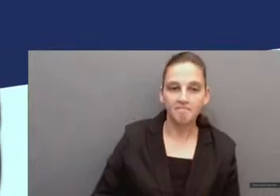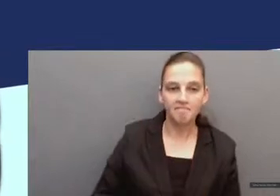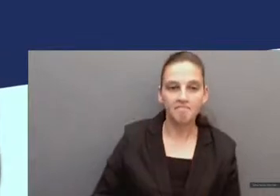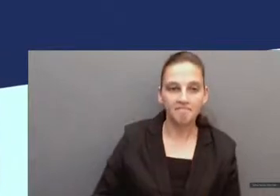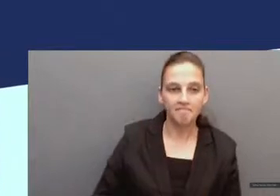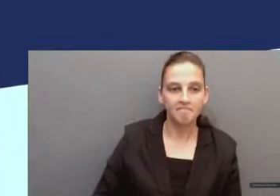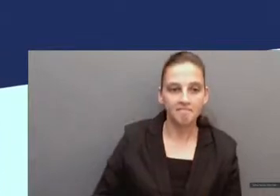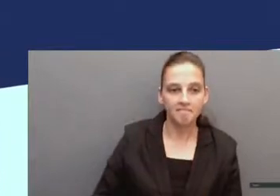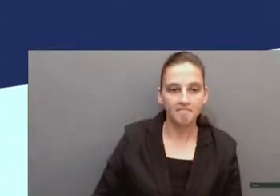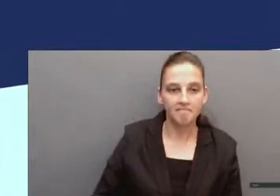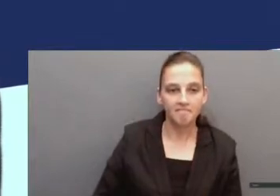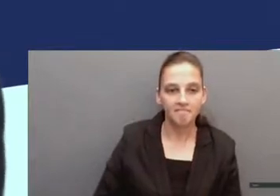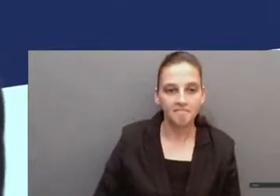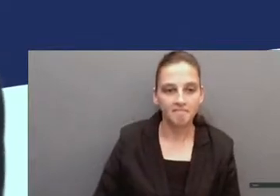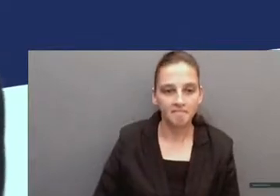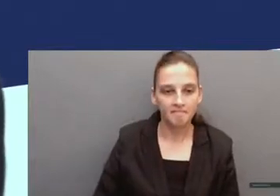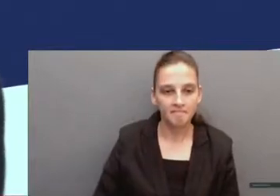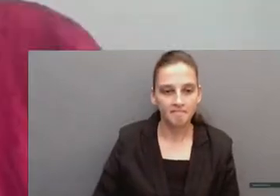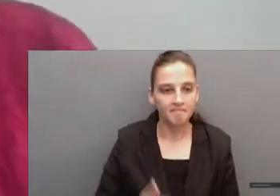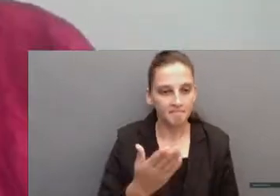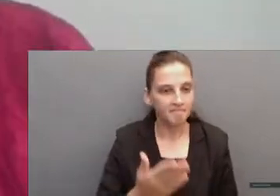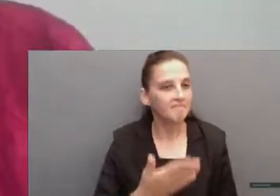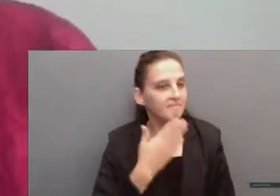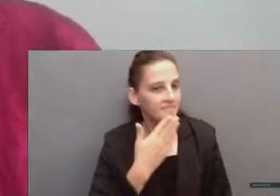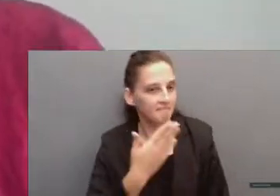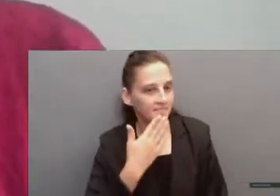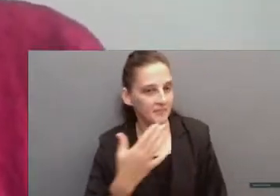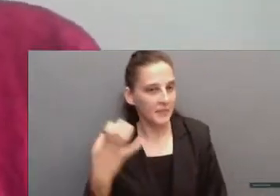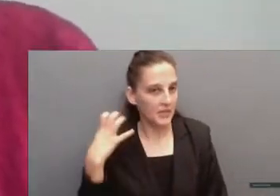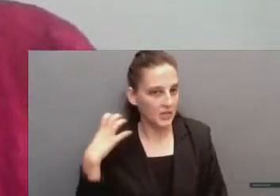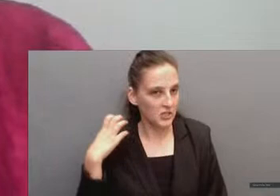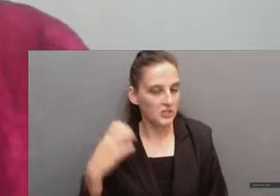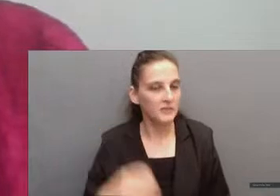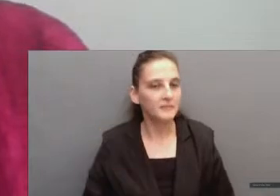Okafor. Thank you, Madam Chair,